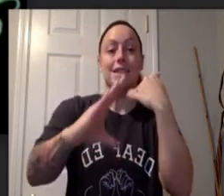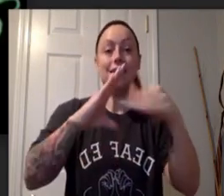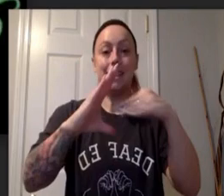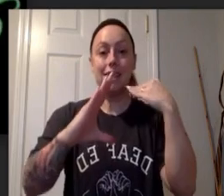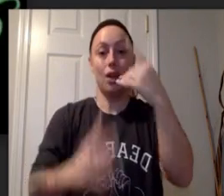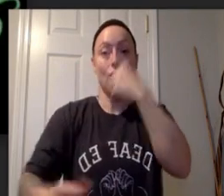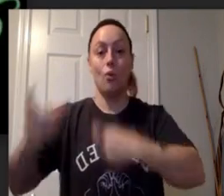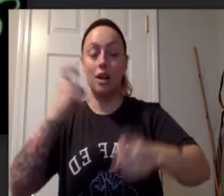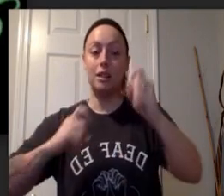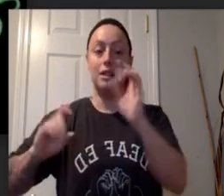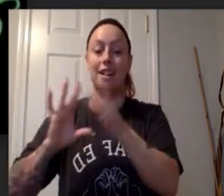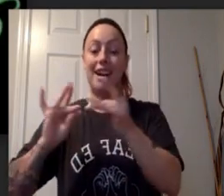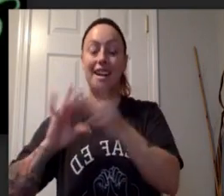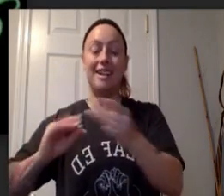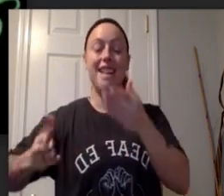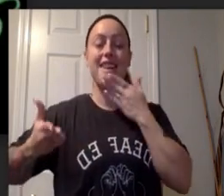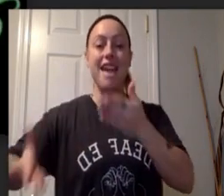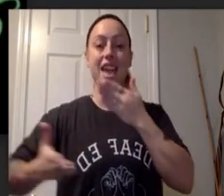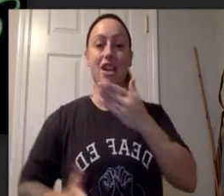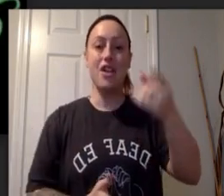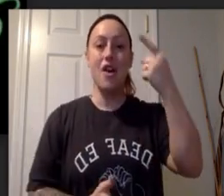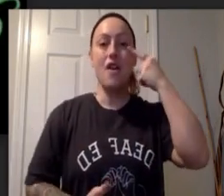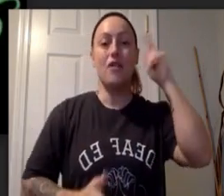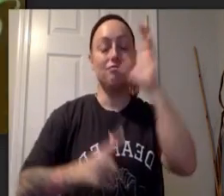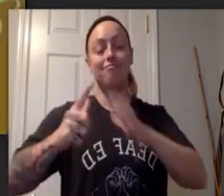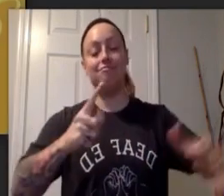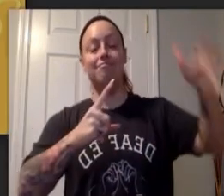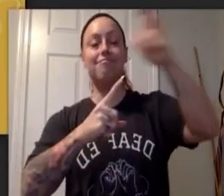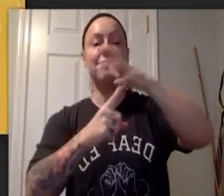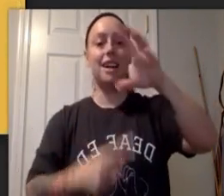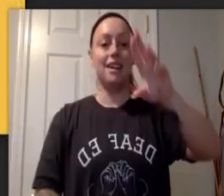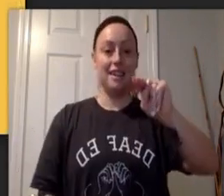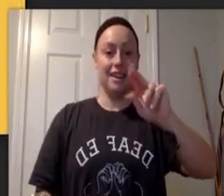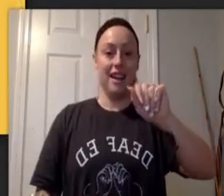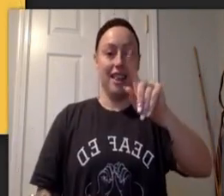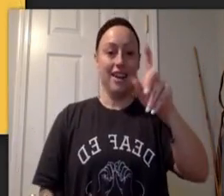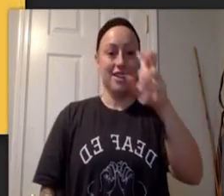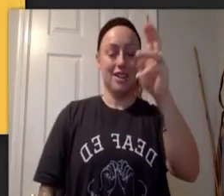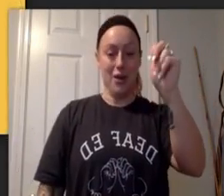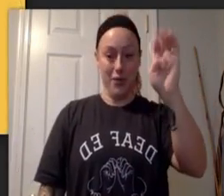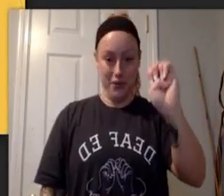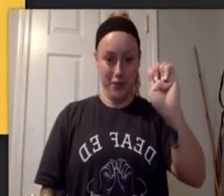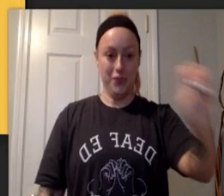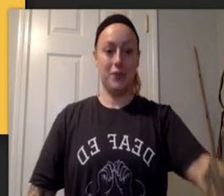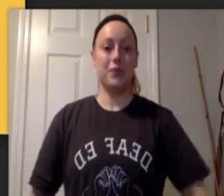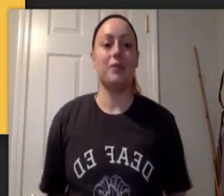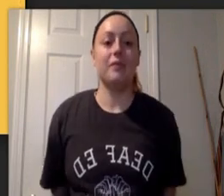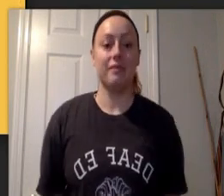being a naloxone champion and a first aid warrior. Awesome.